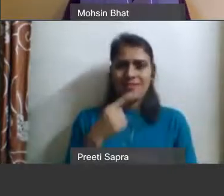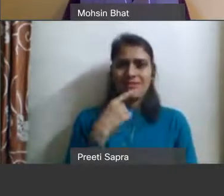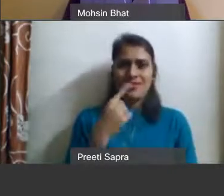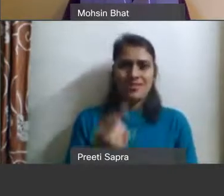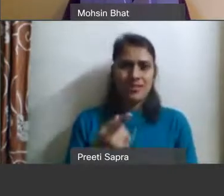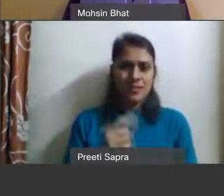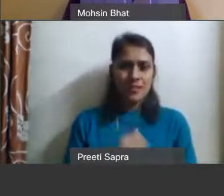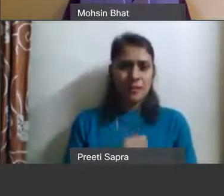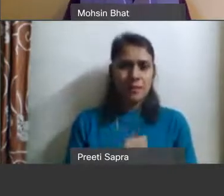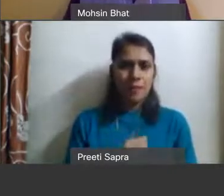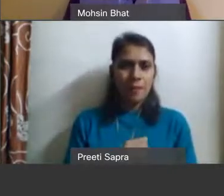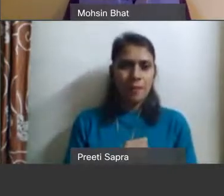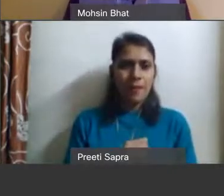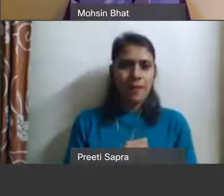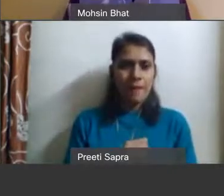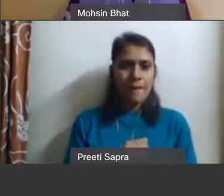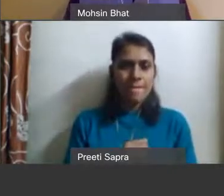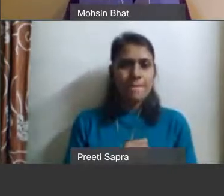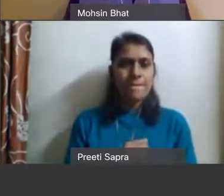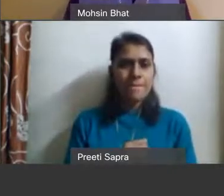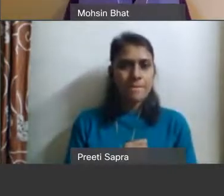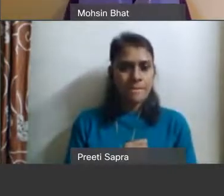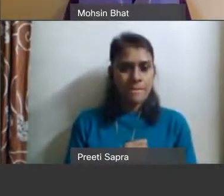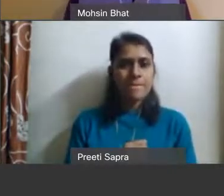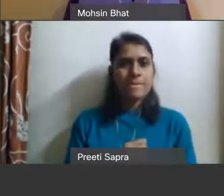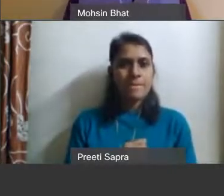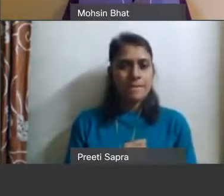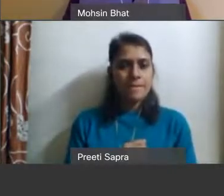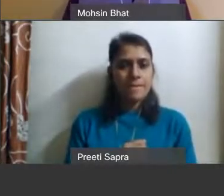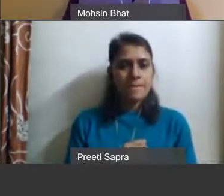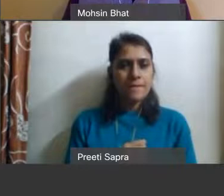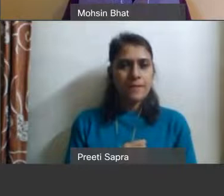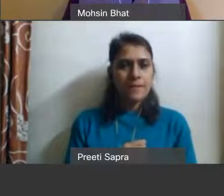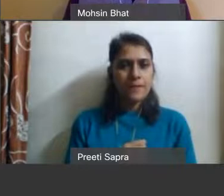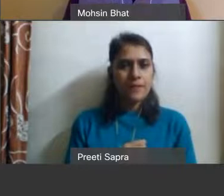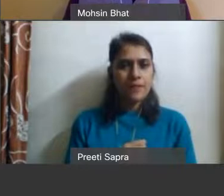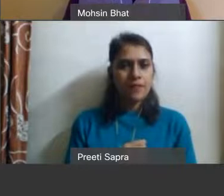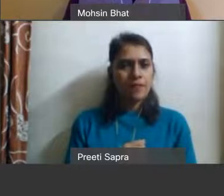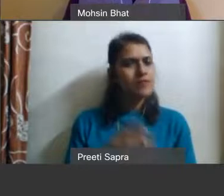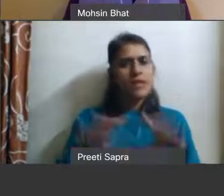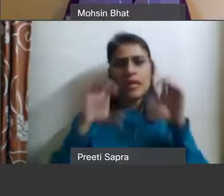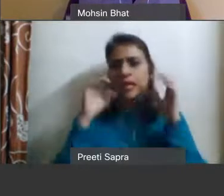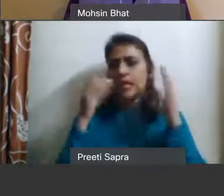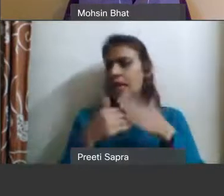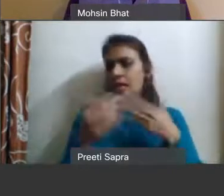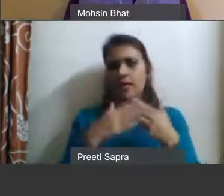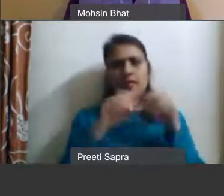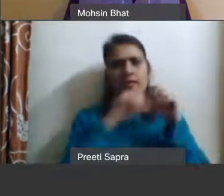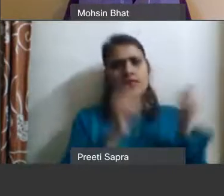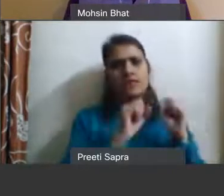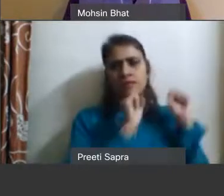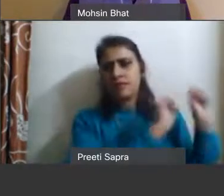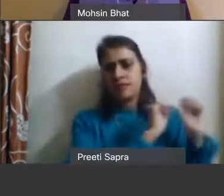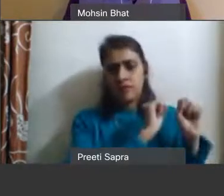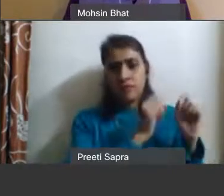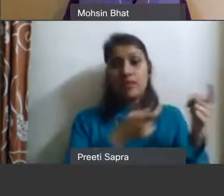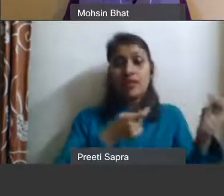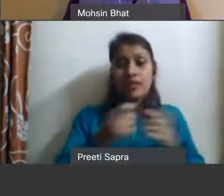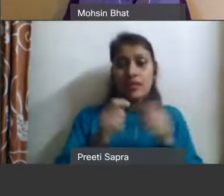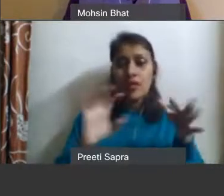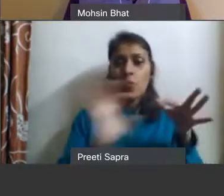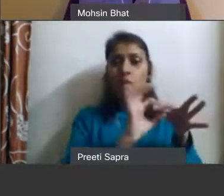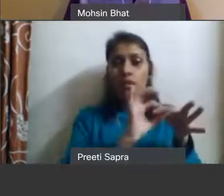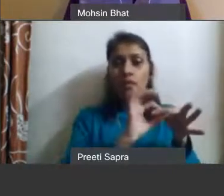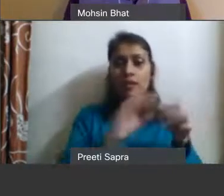the problem of alienage is how should we, or for that matter, any constitutional system, deal with